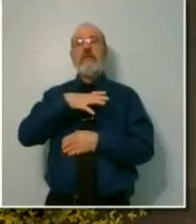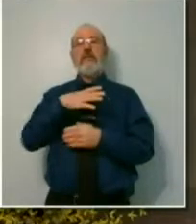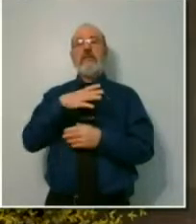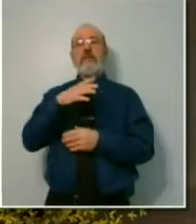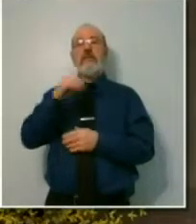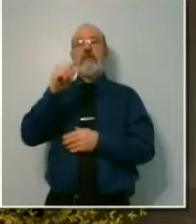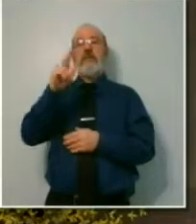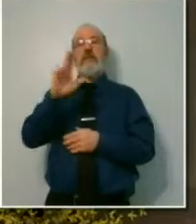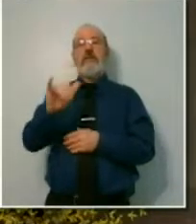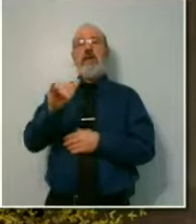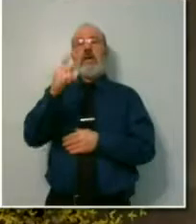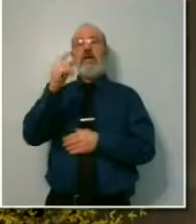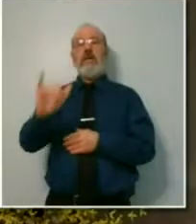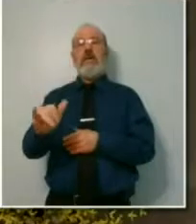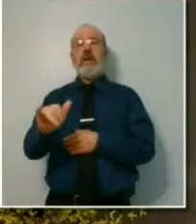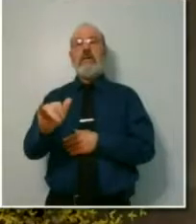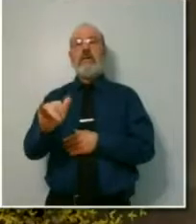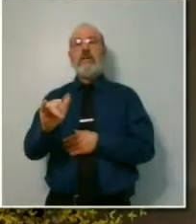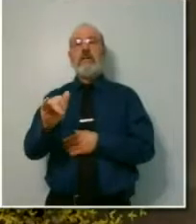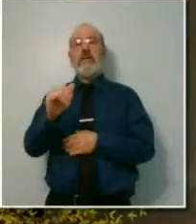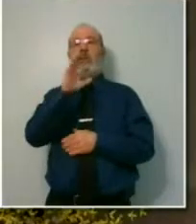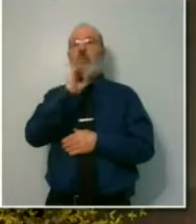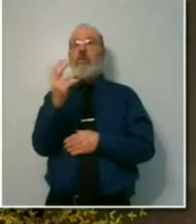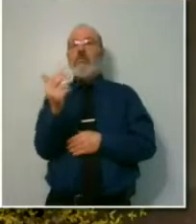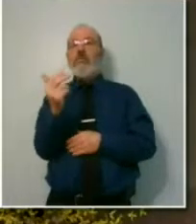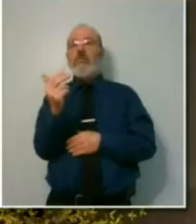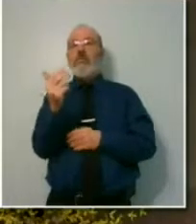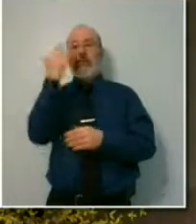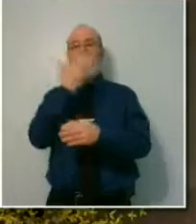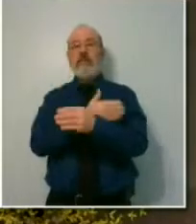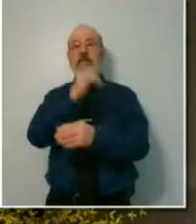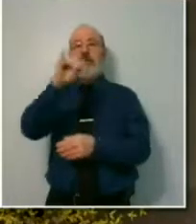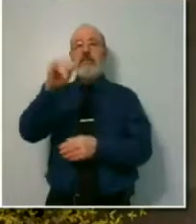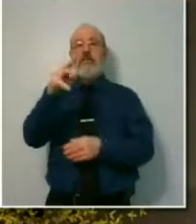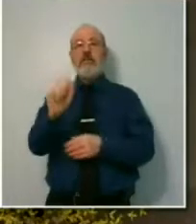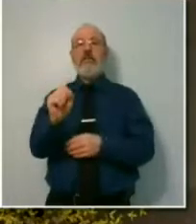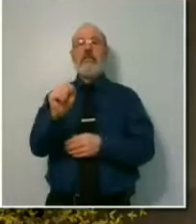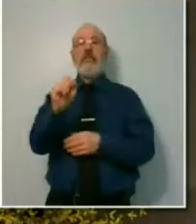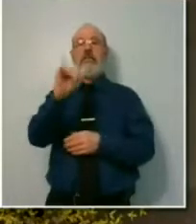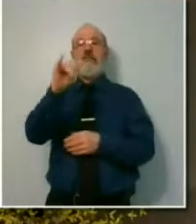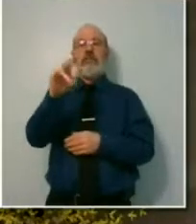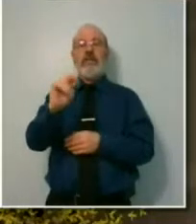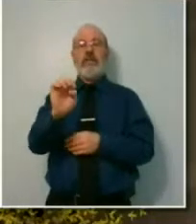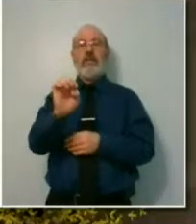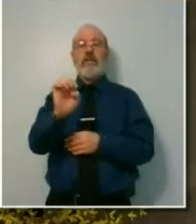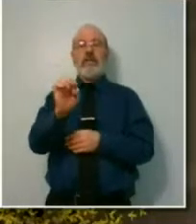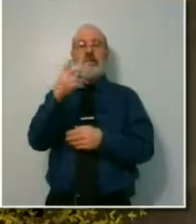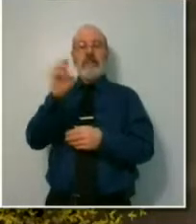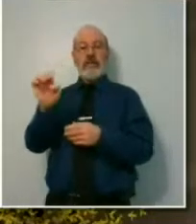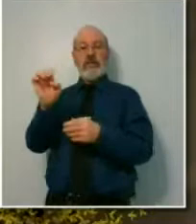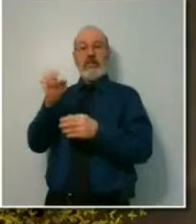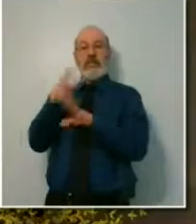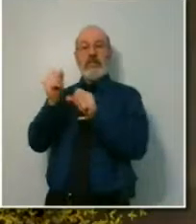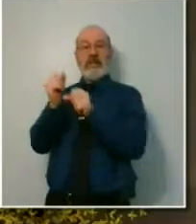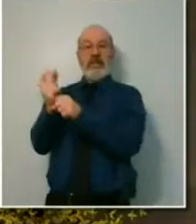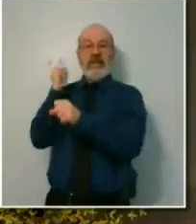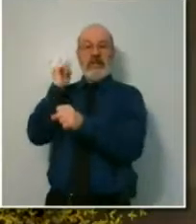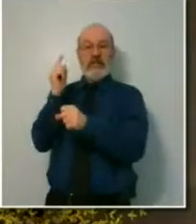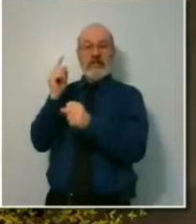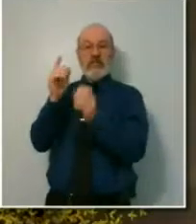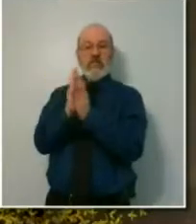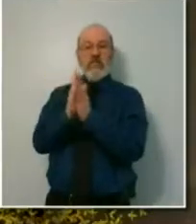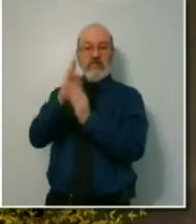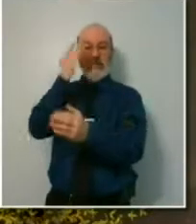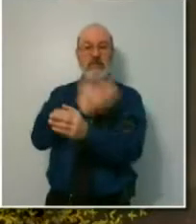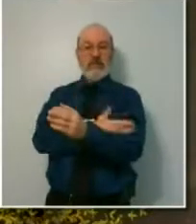is the 13-year-old son of Jane. Jane accepted Christ last year and has been praying for her son. Guy Guy dropped